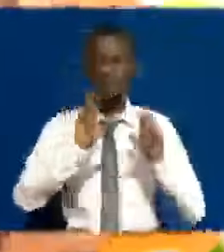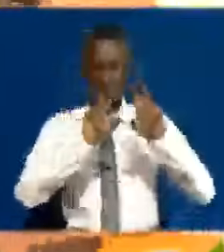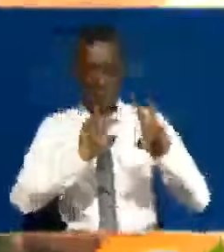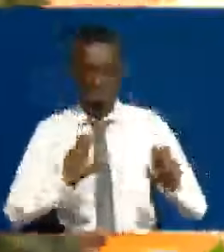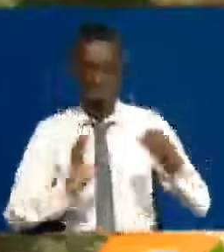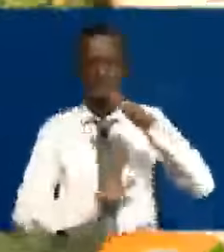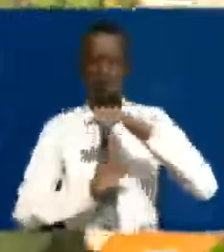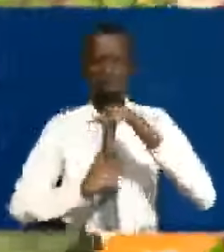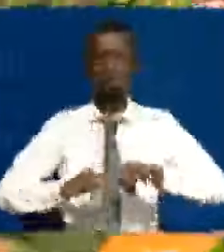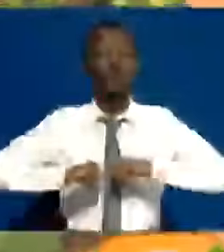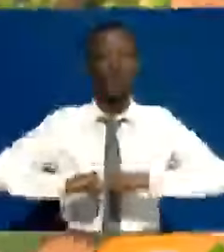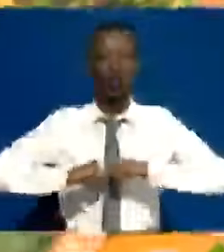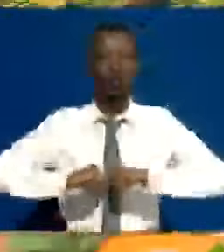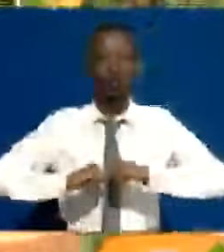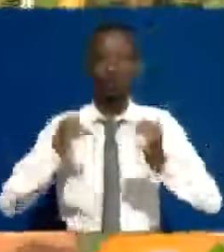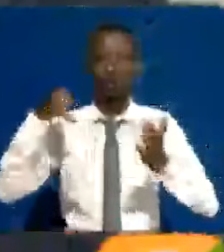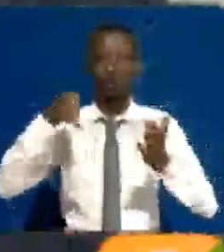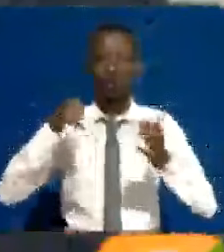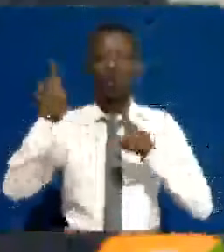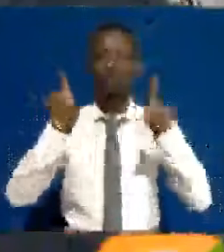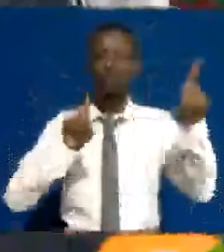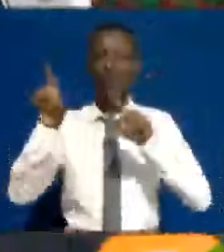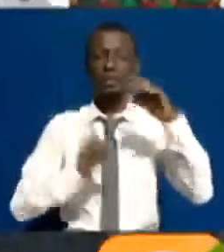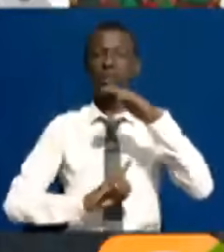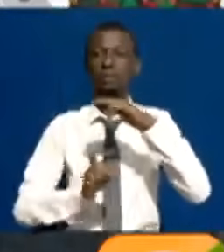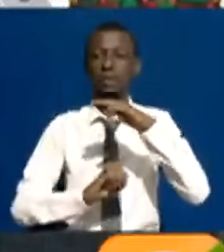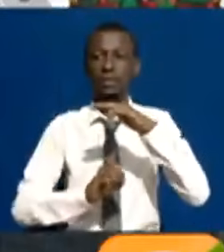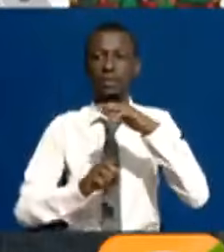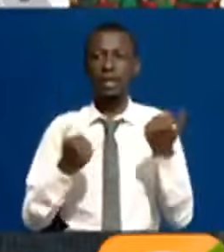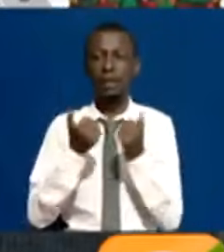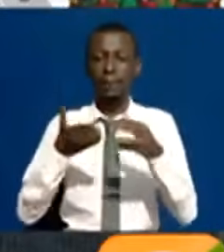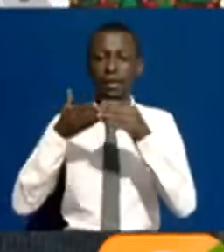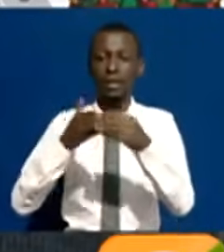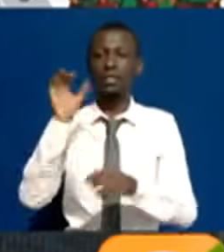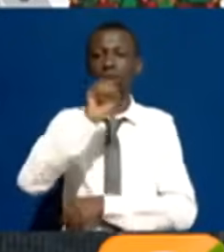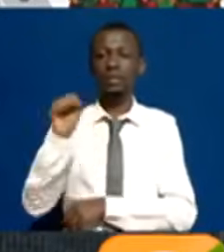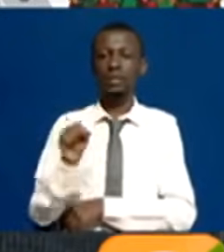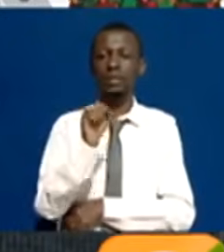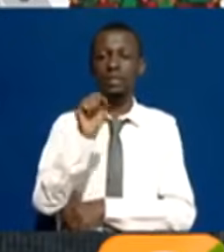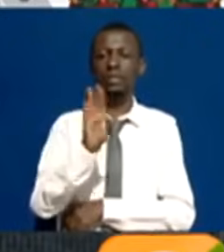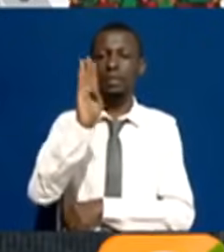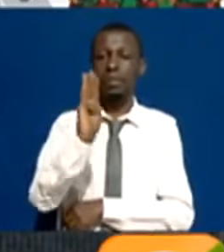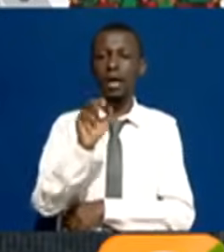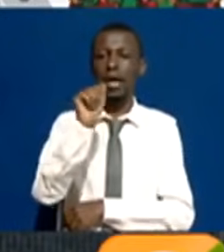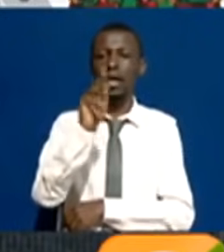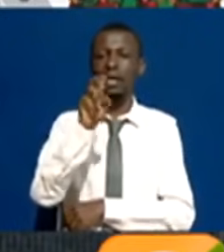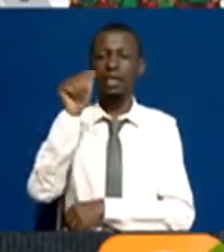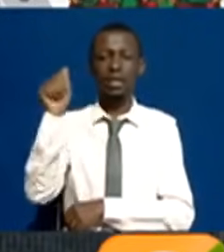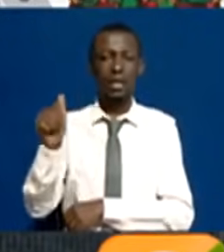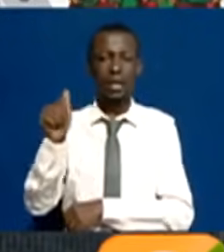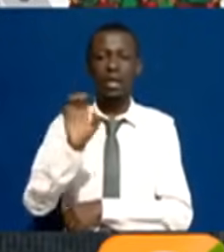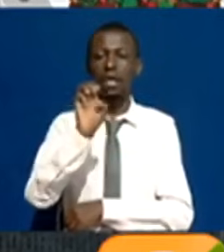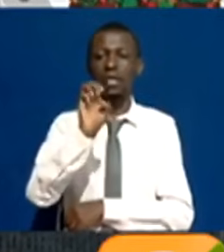who previously served in the Tourism Ministry, which at the time was led by Cabinet Secretary Najib Balala. The anti-corruption